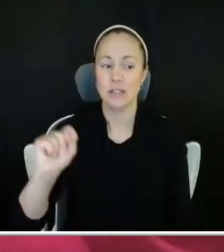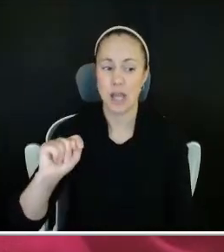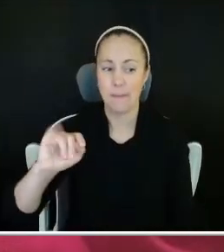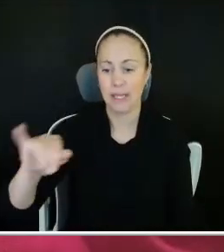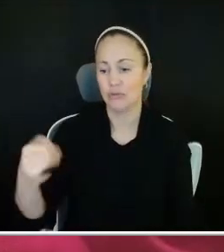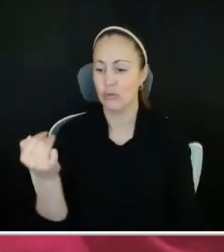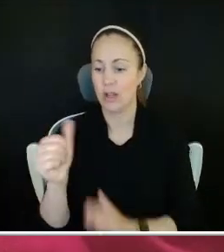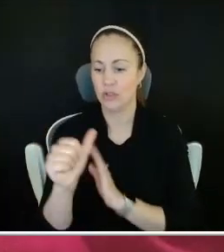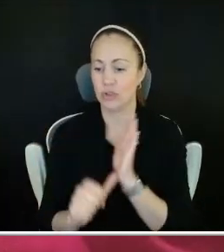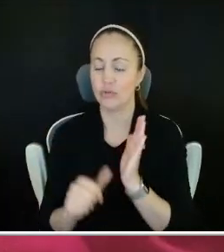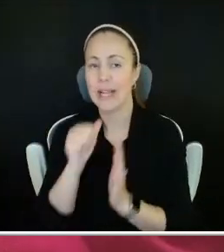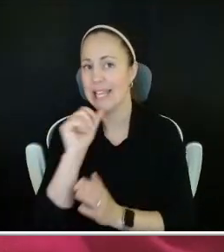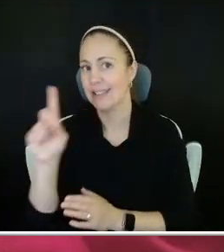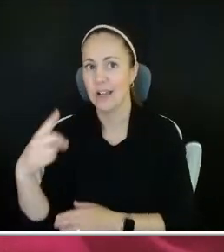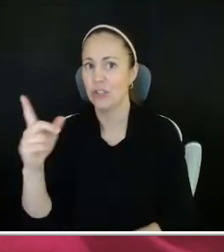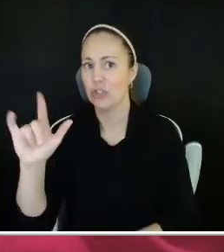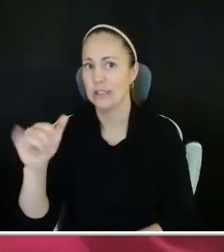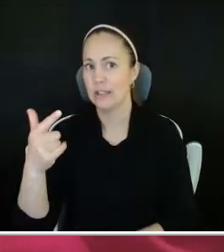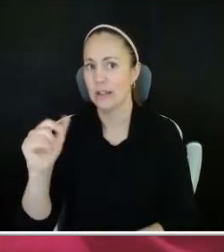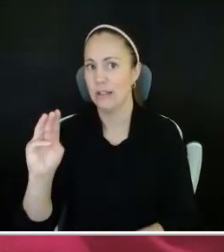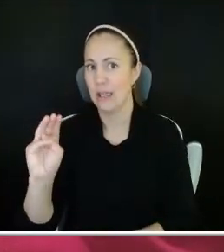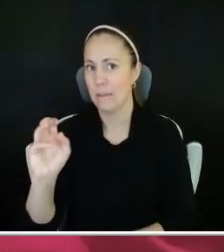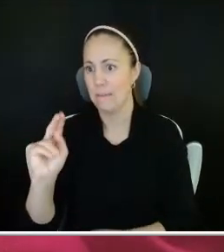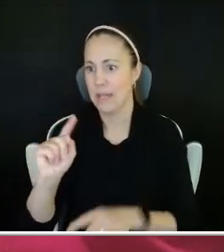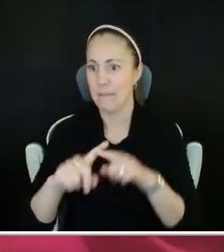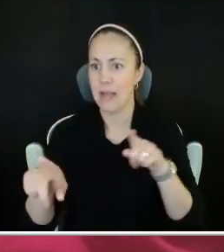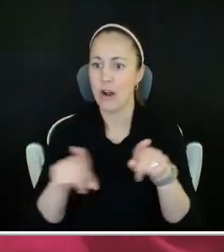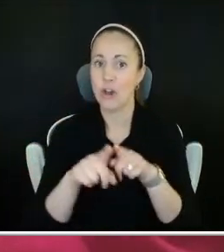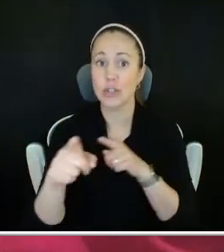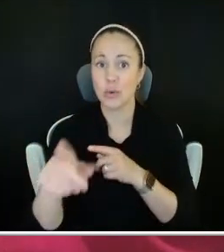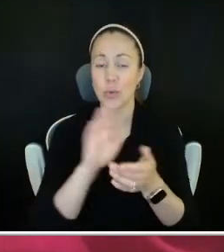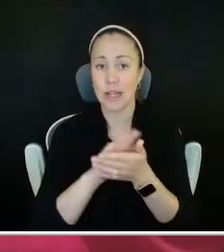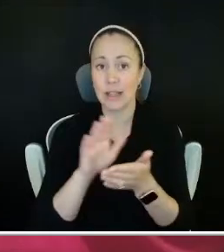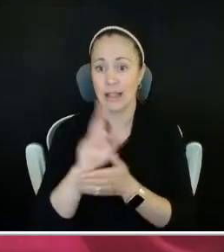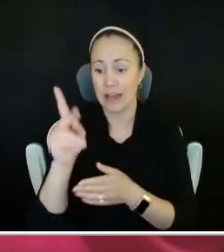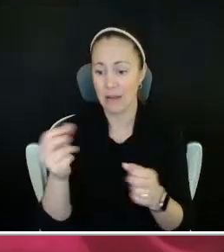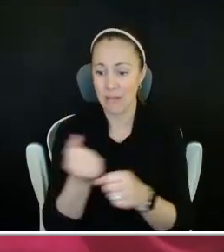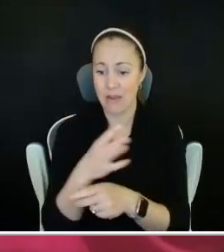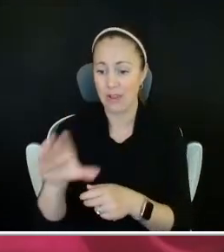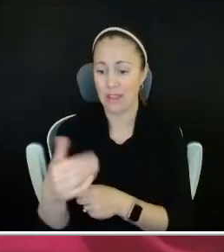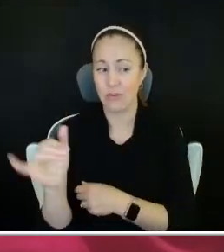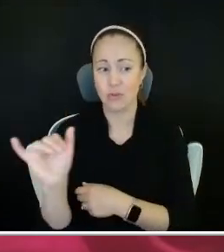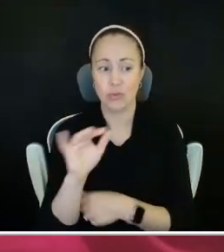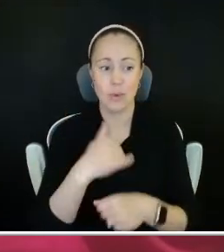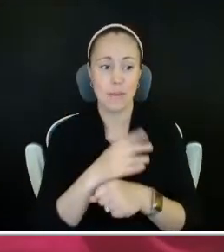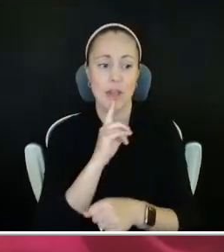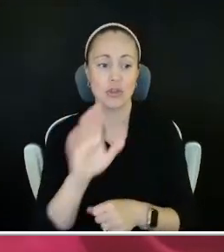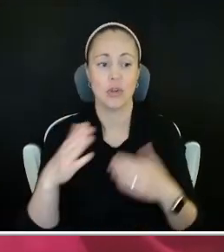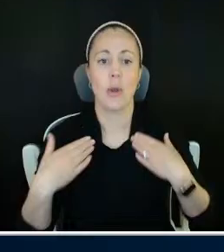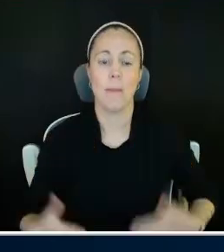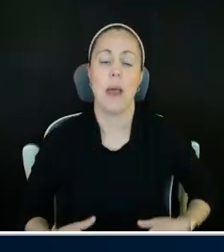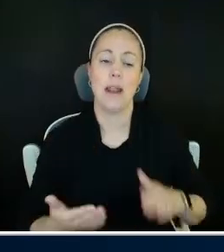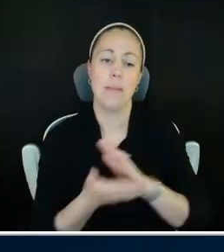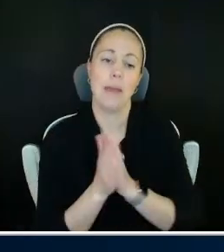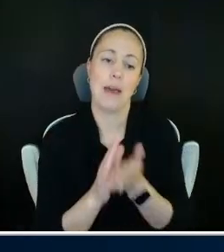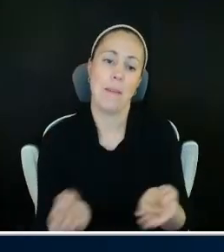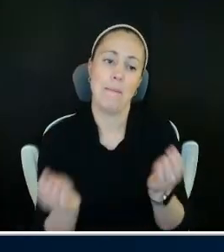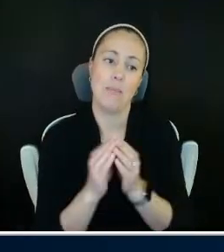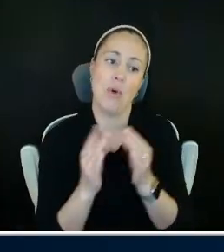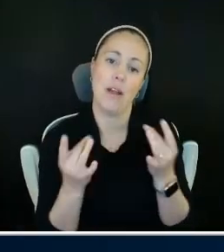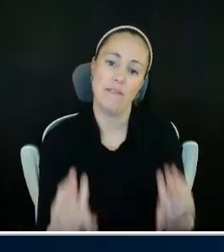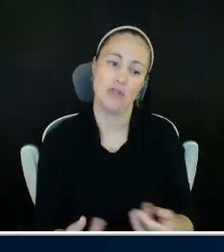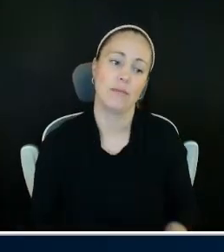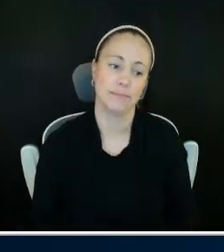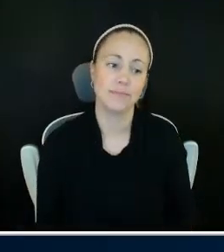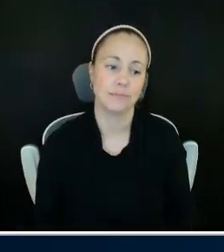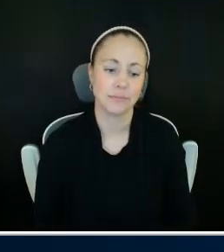ligament is a reset, but you're cleaning up everything else to make your body more efficient. So athletes are